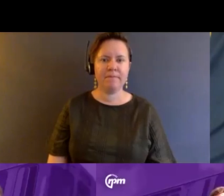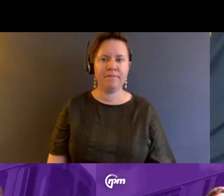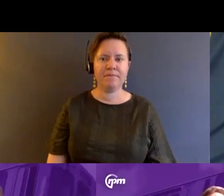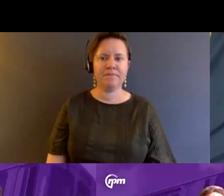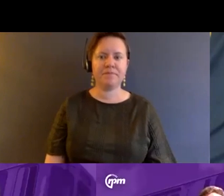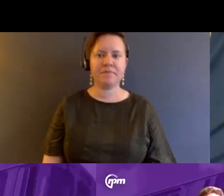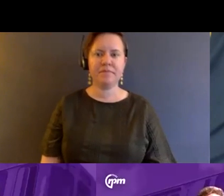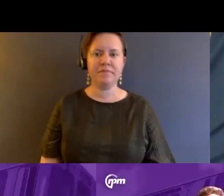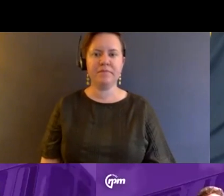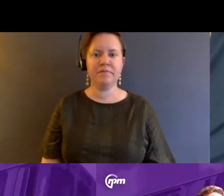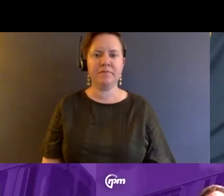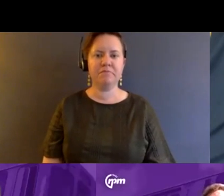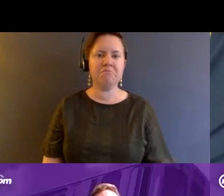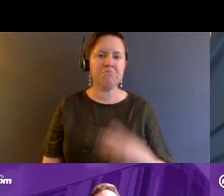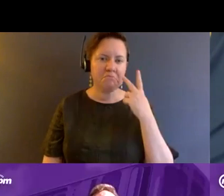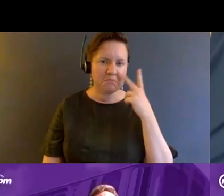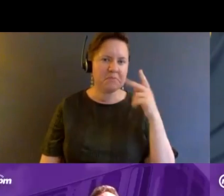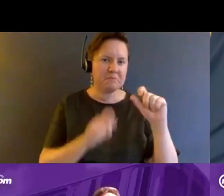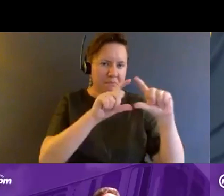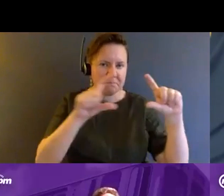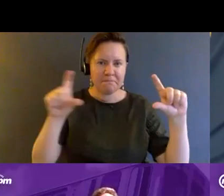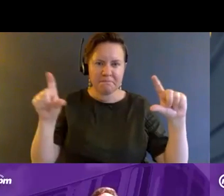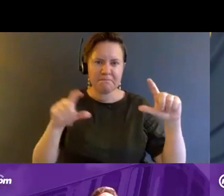Okay, seeing a couple.